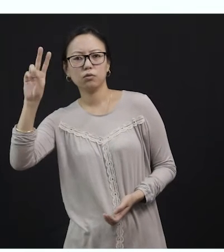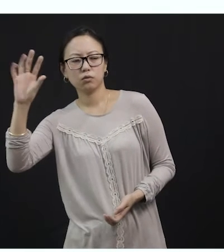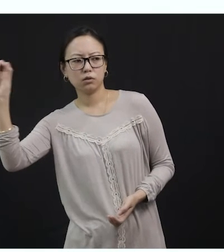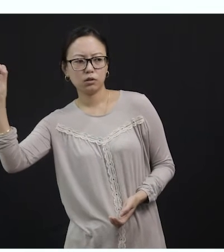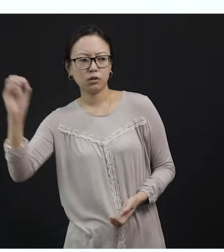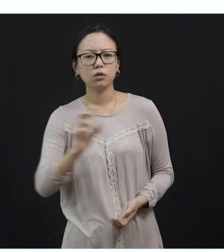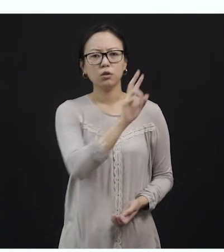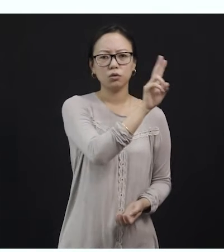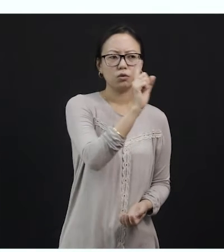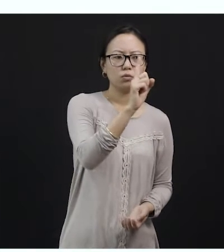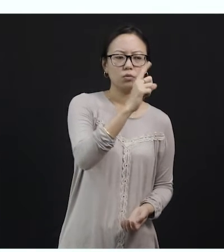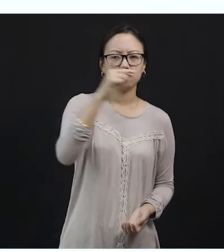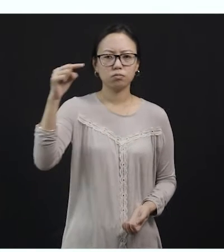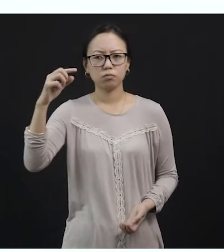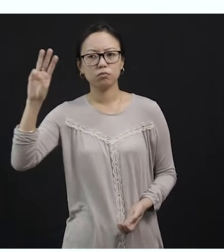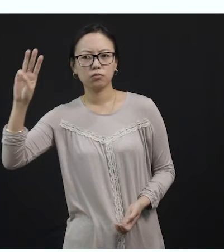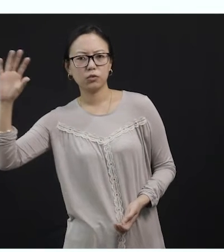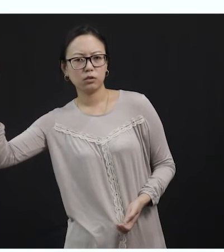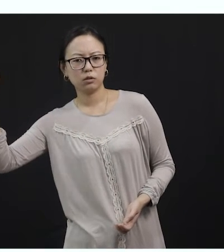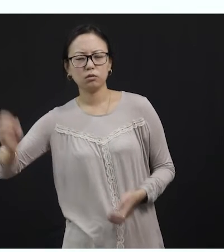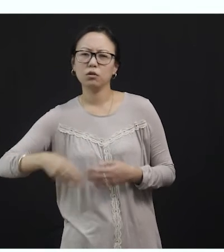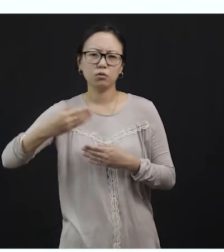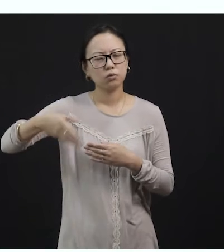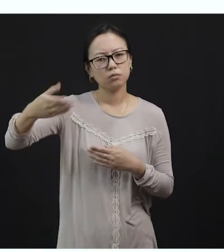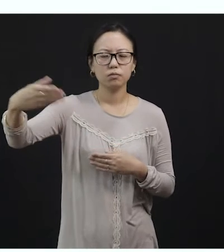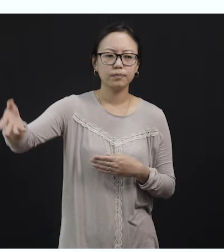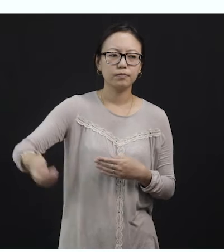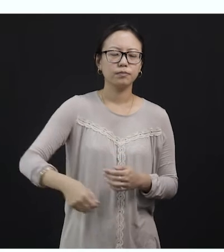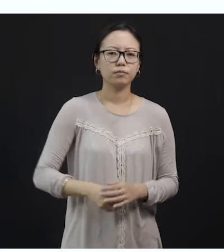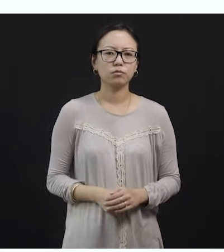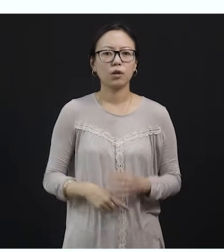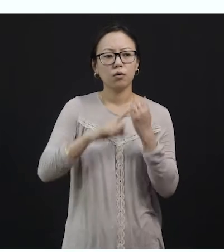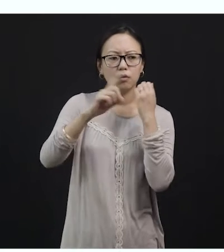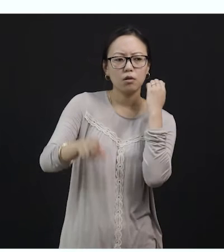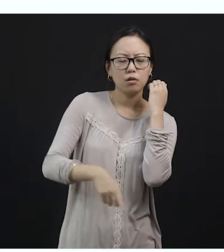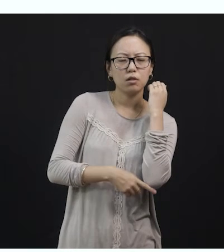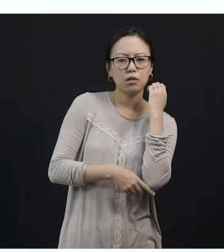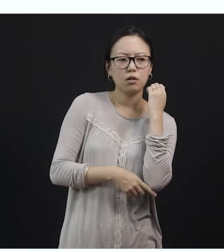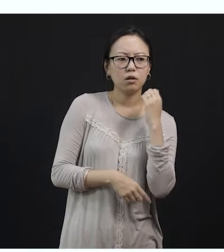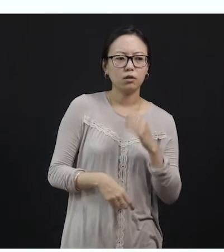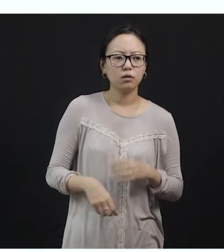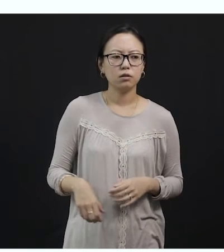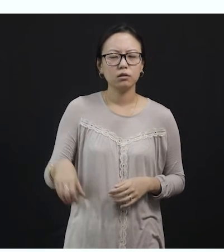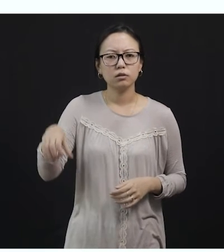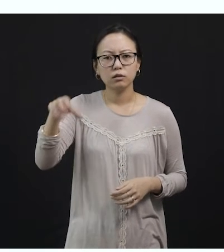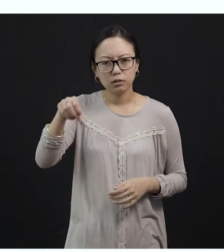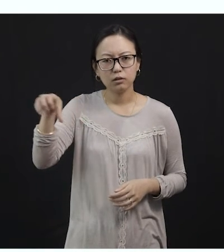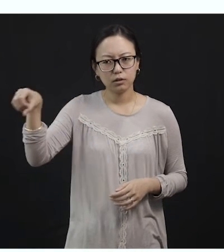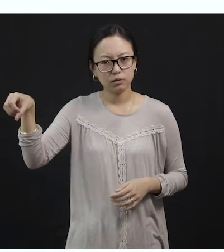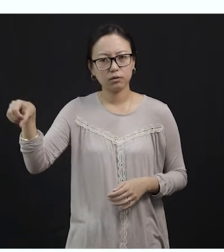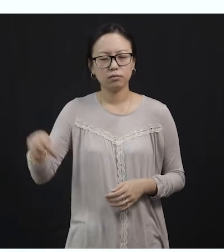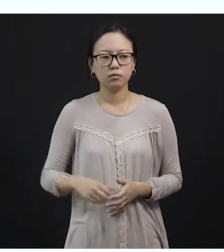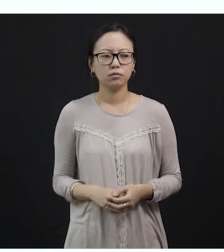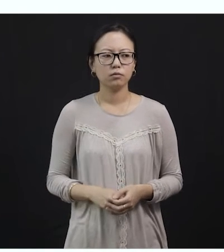21 till 30. So it'll go on like that till we reach the number 29. Now please look